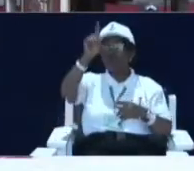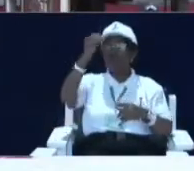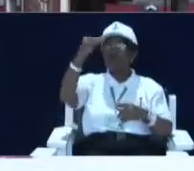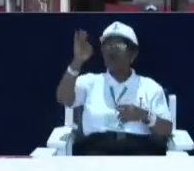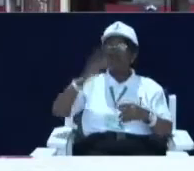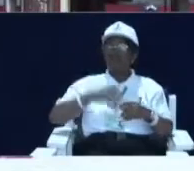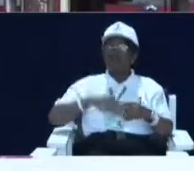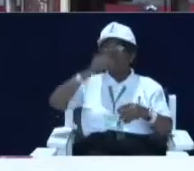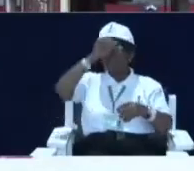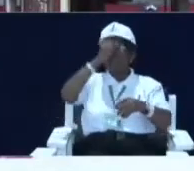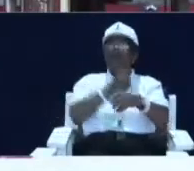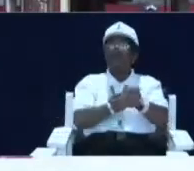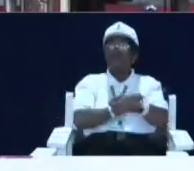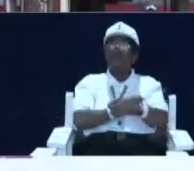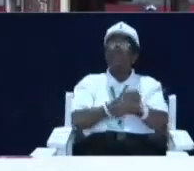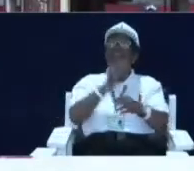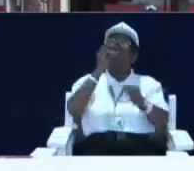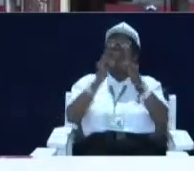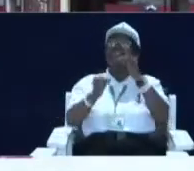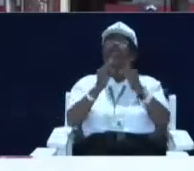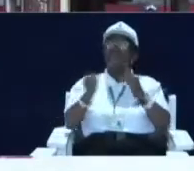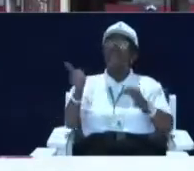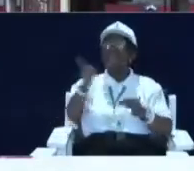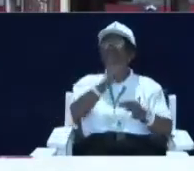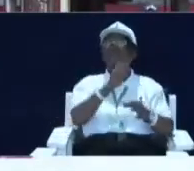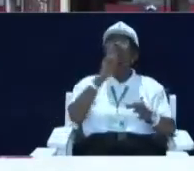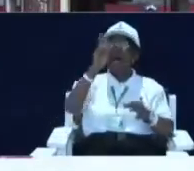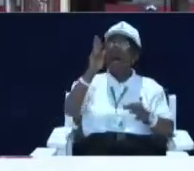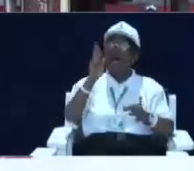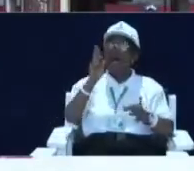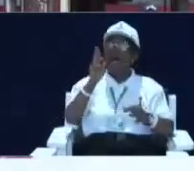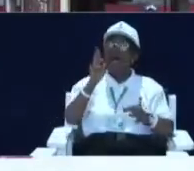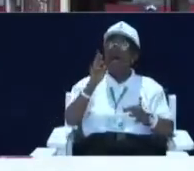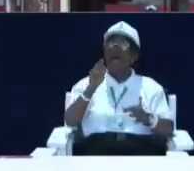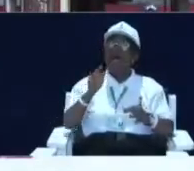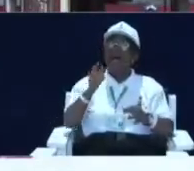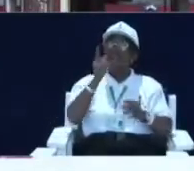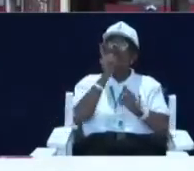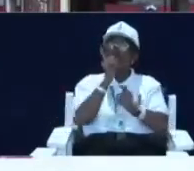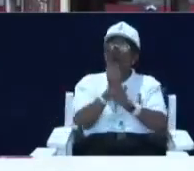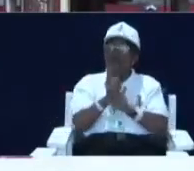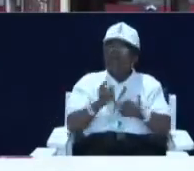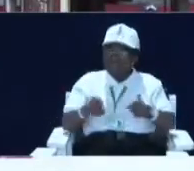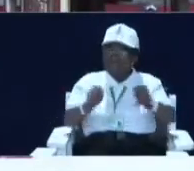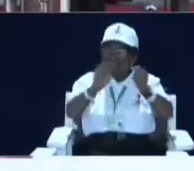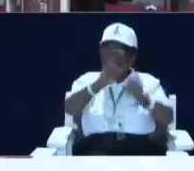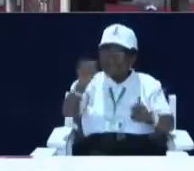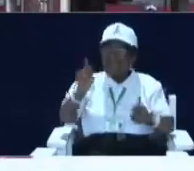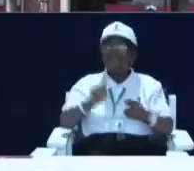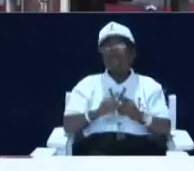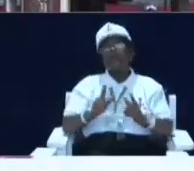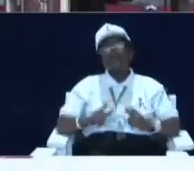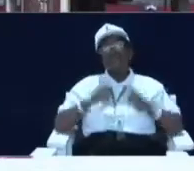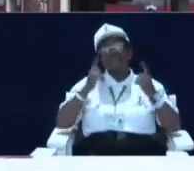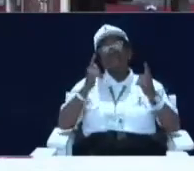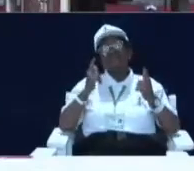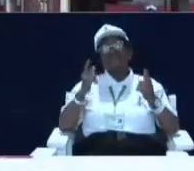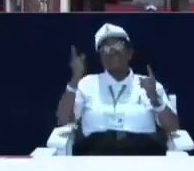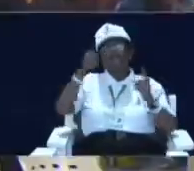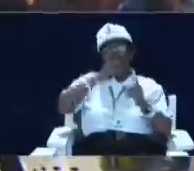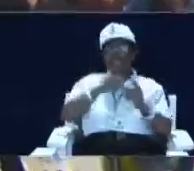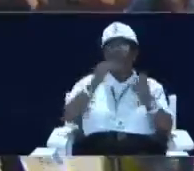if you are merely surviving up to this moment, get ready for life